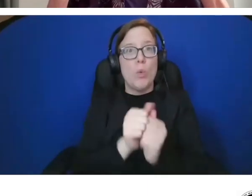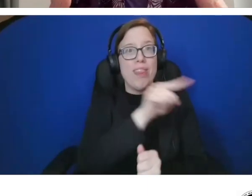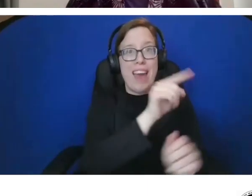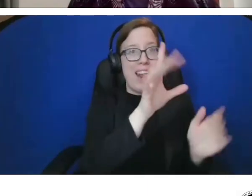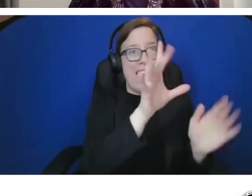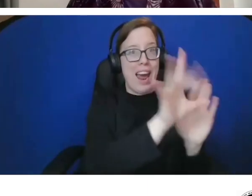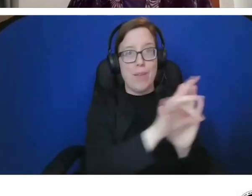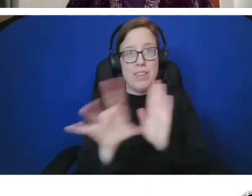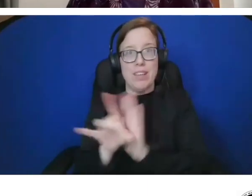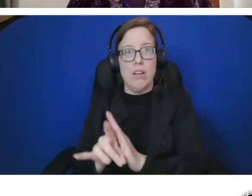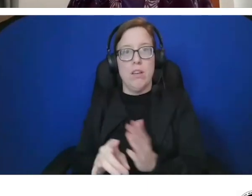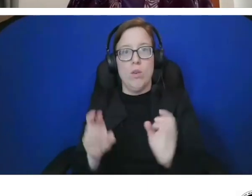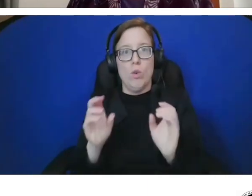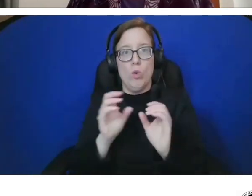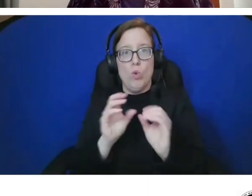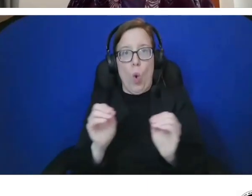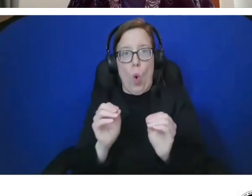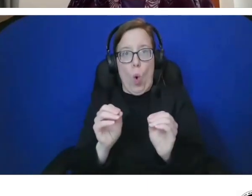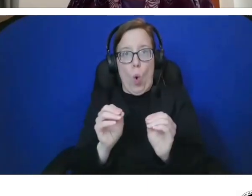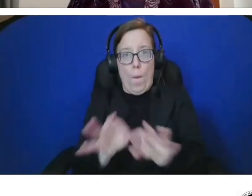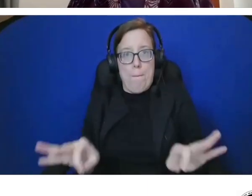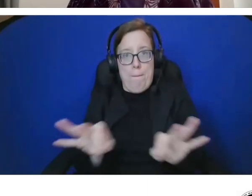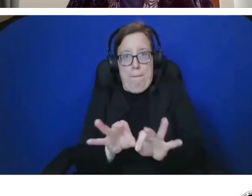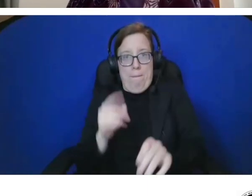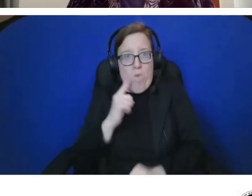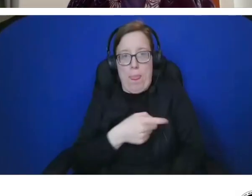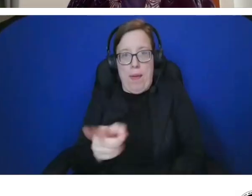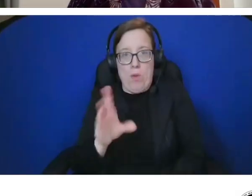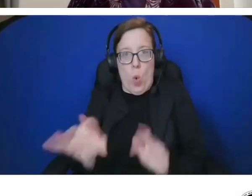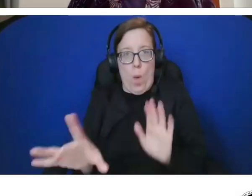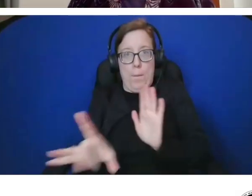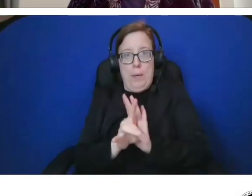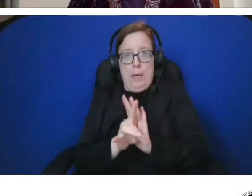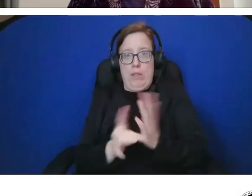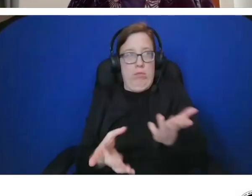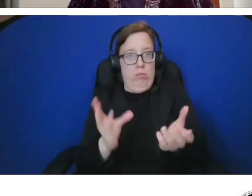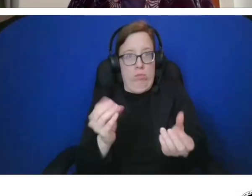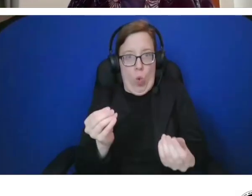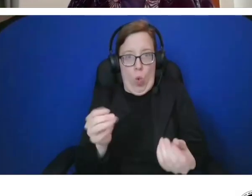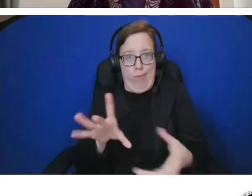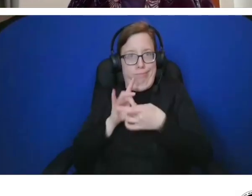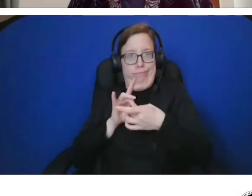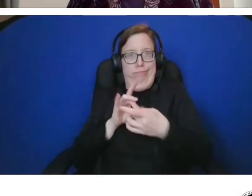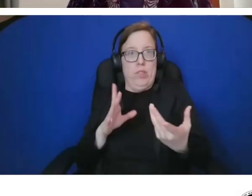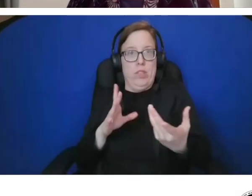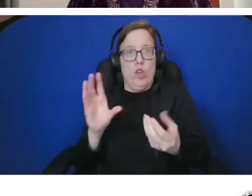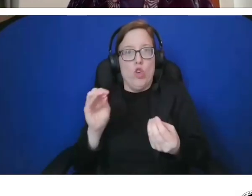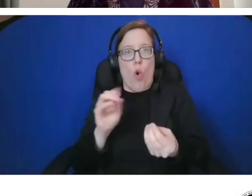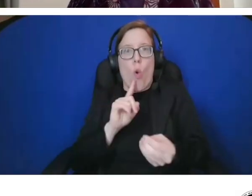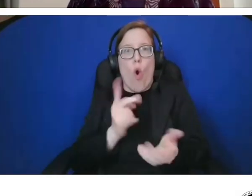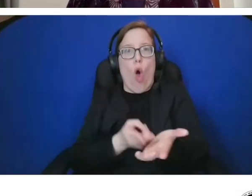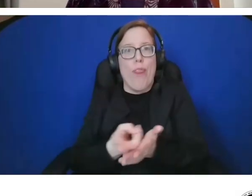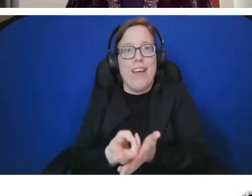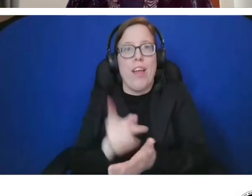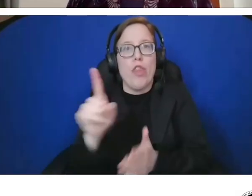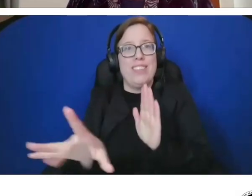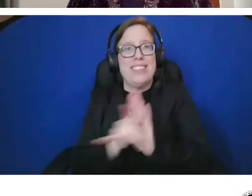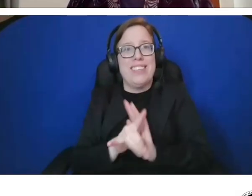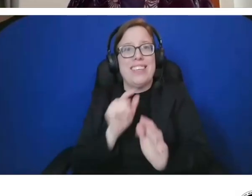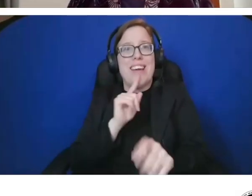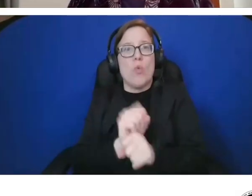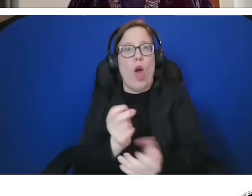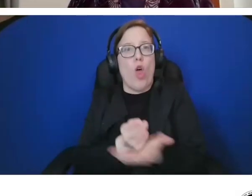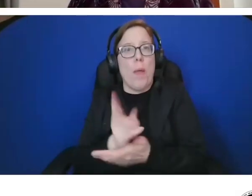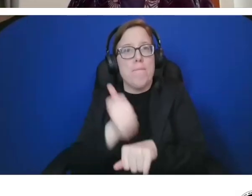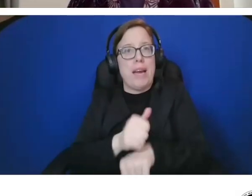those options, then they're meaningless. And then the choice making experience is no longer authentic. Their selection was